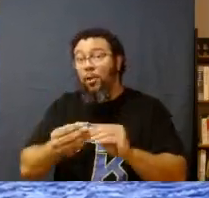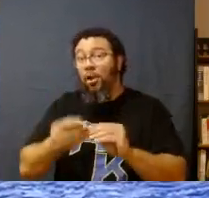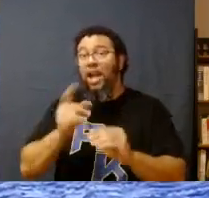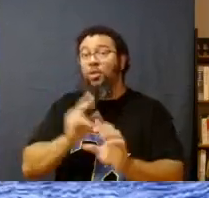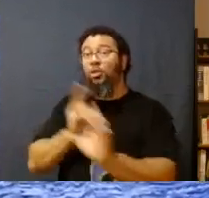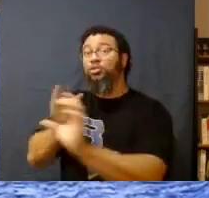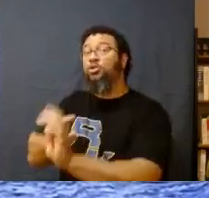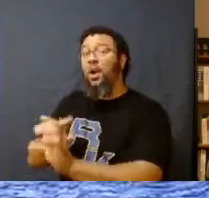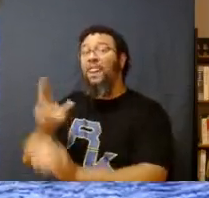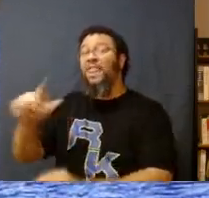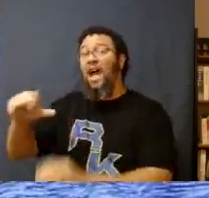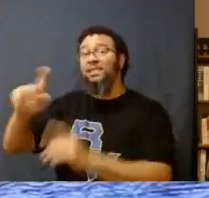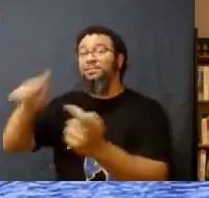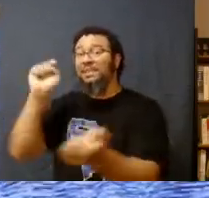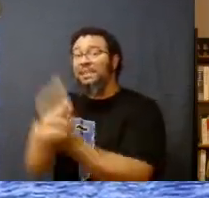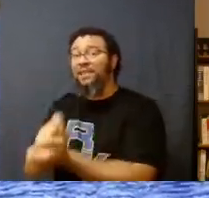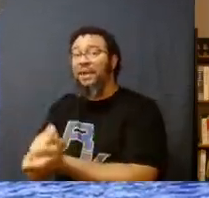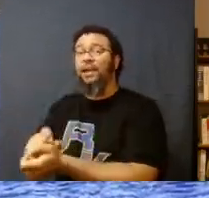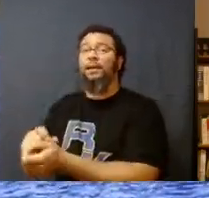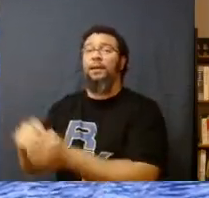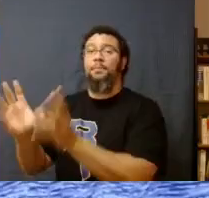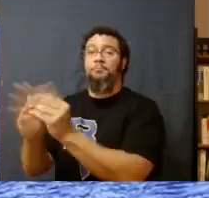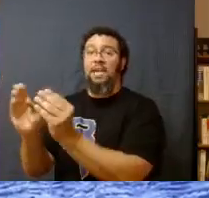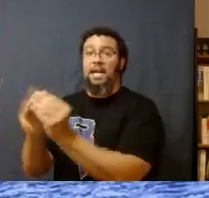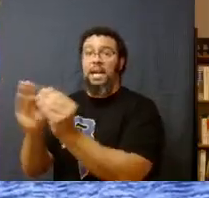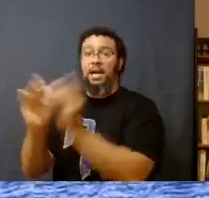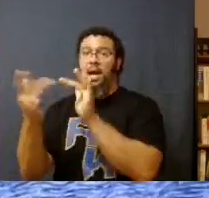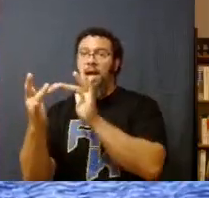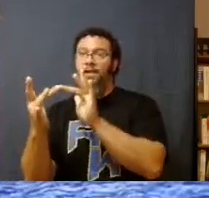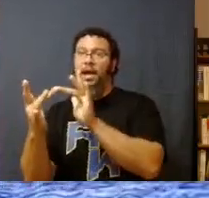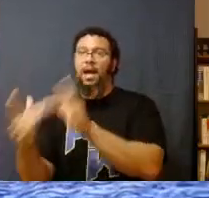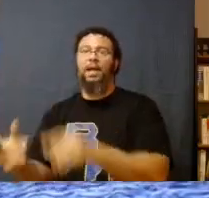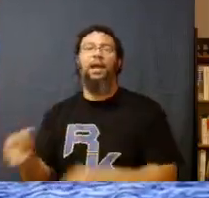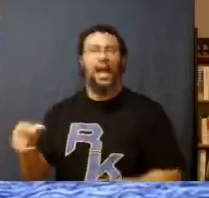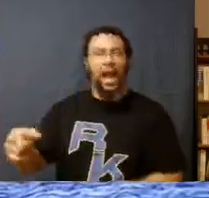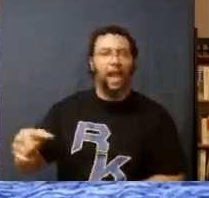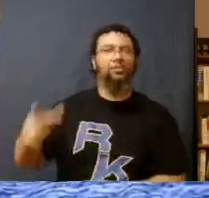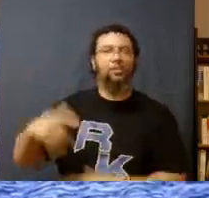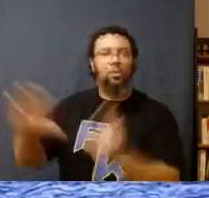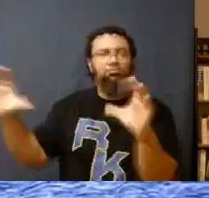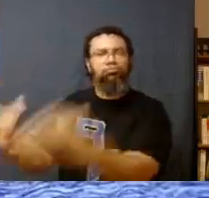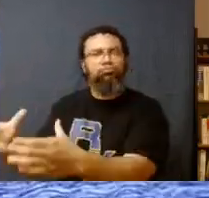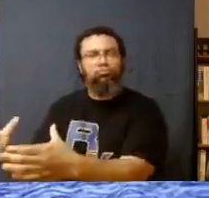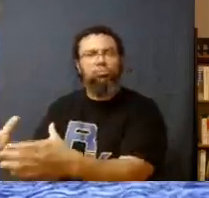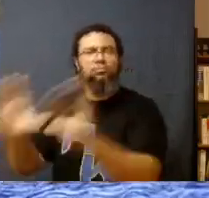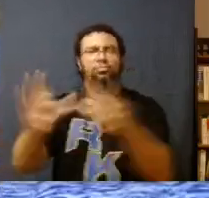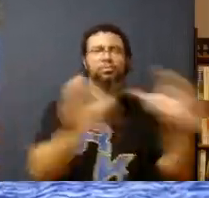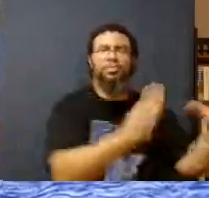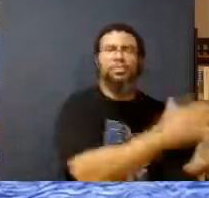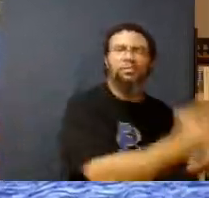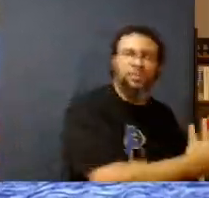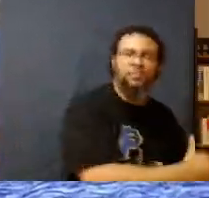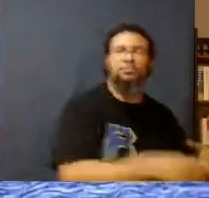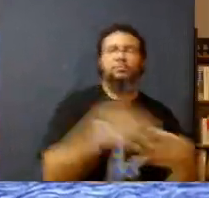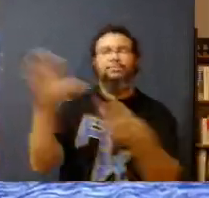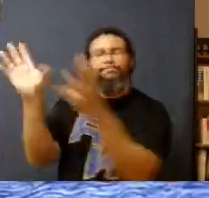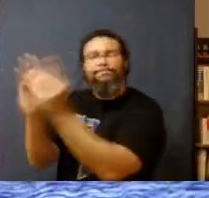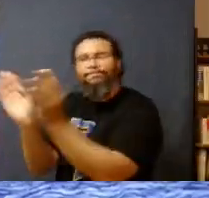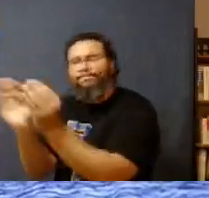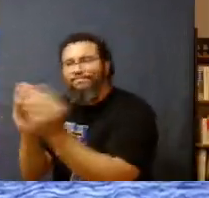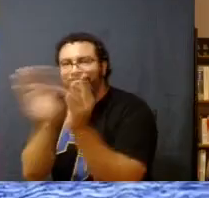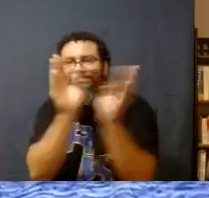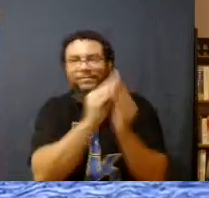to meet your Link Crew leaders. They're going to take you through some activities that are designed to help you get ready for the school year. Once that meeting is done, you'll